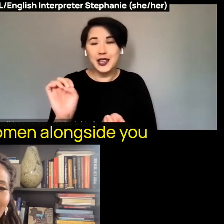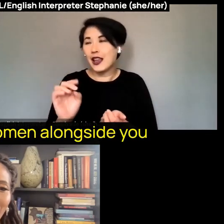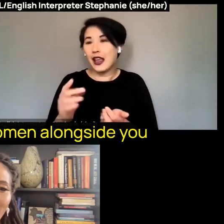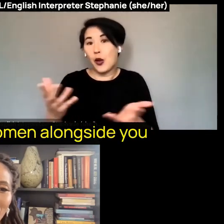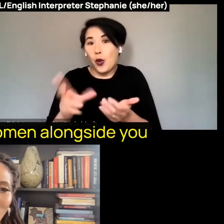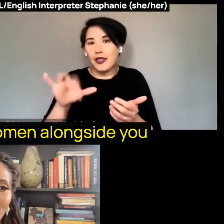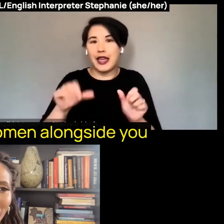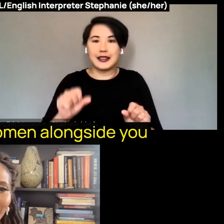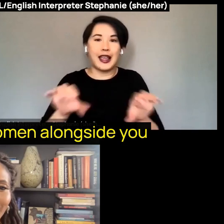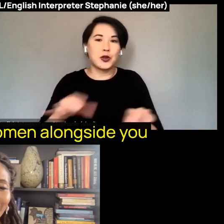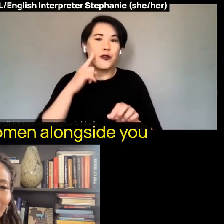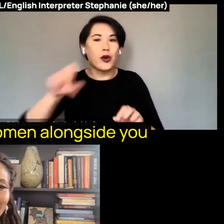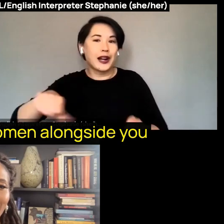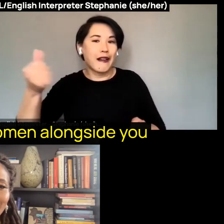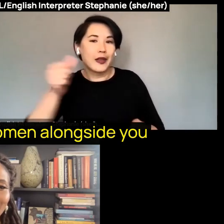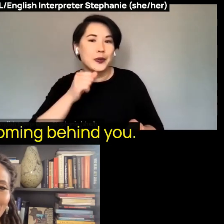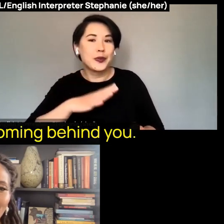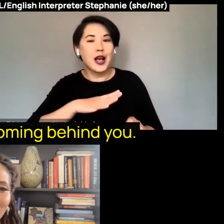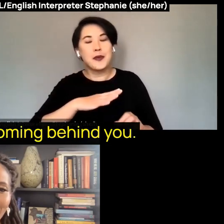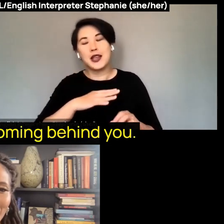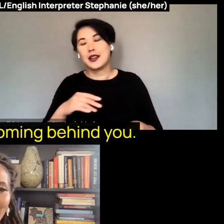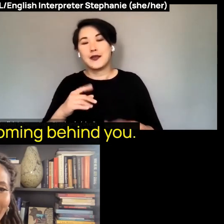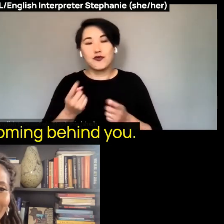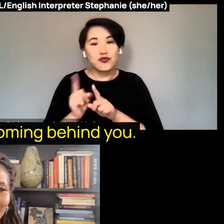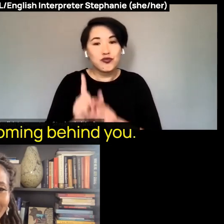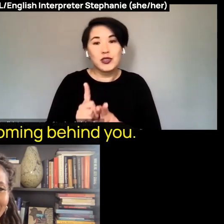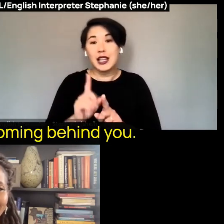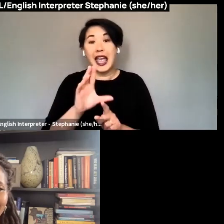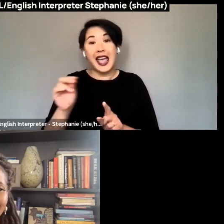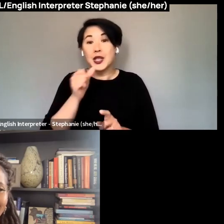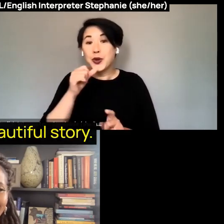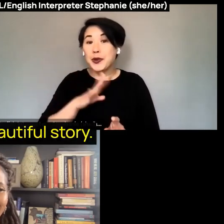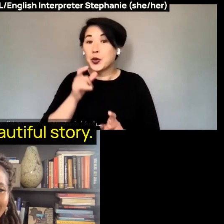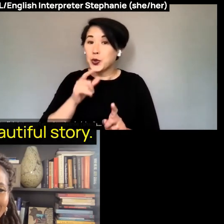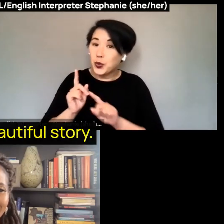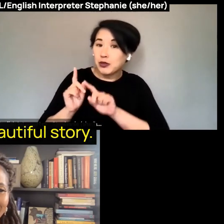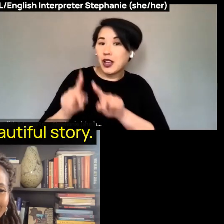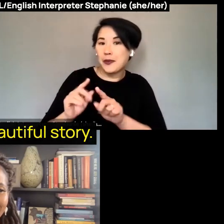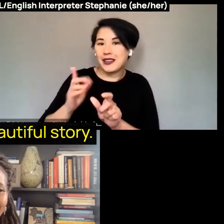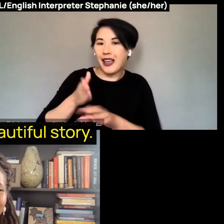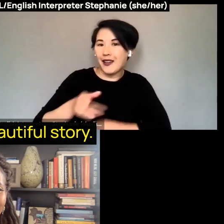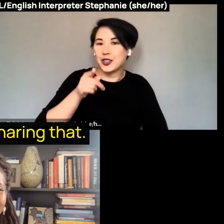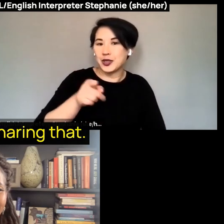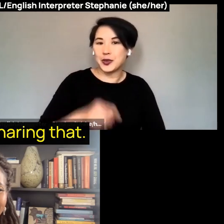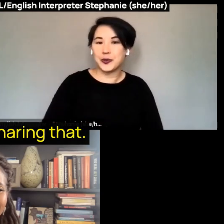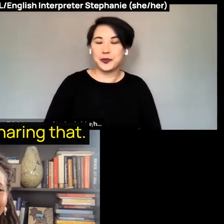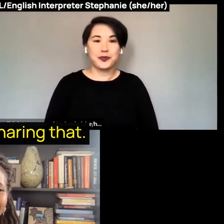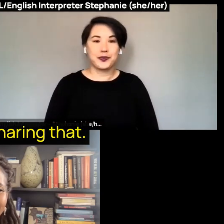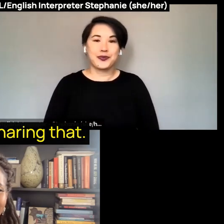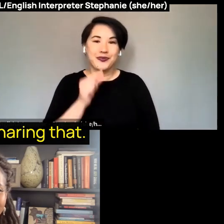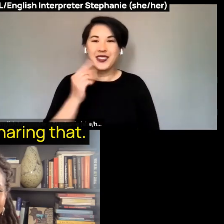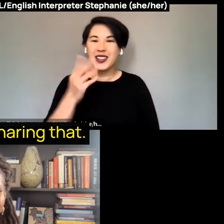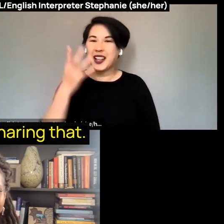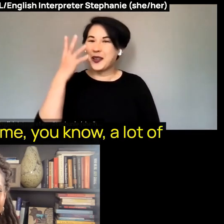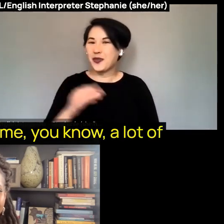for other women alongside you and women that are coming behind you. That's such a beautiful story. Thank you